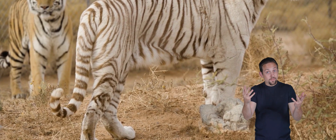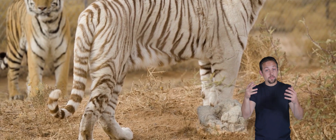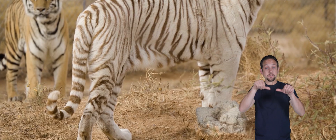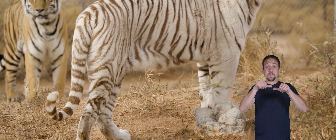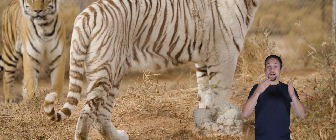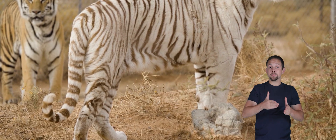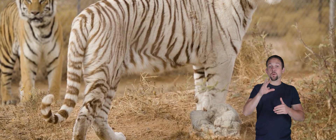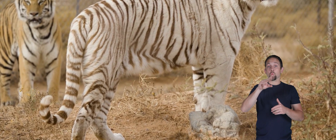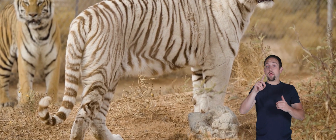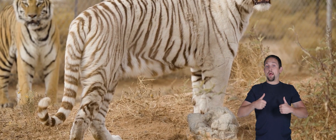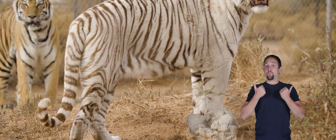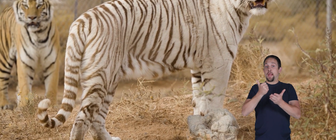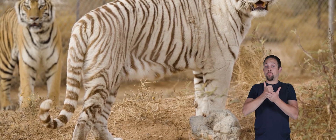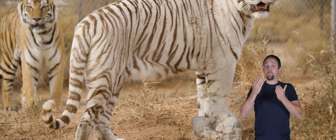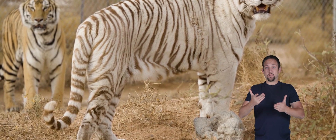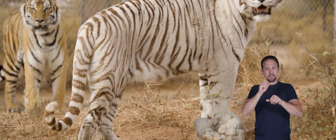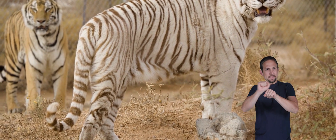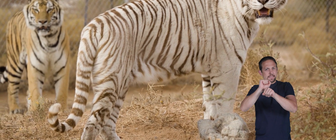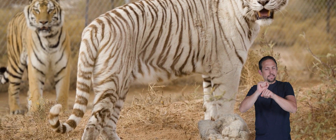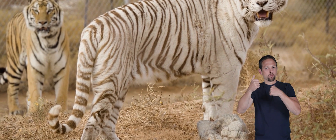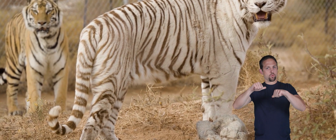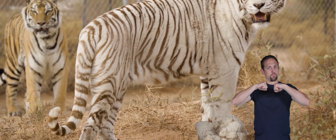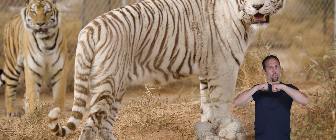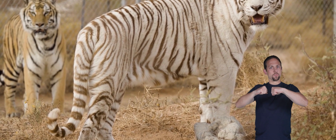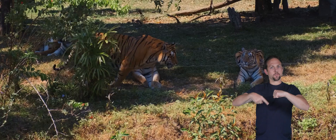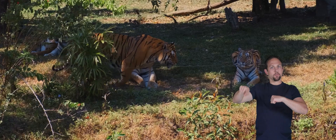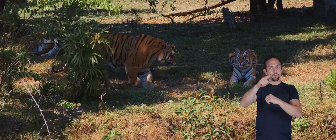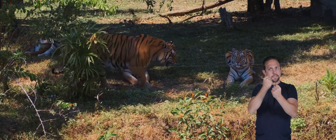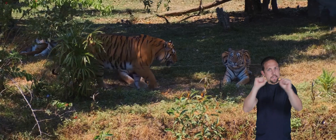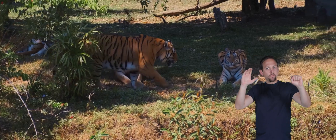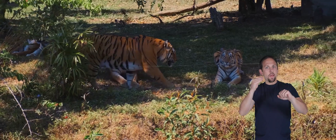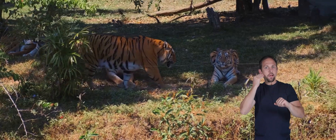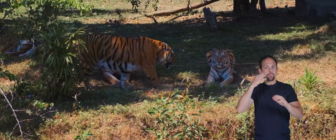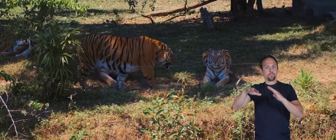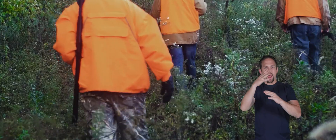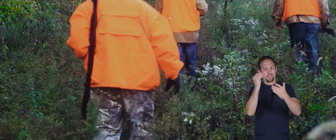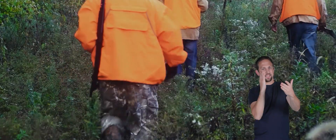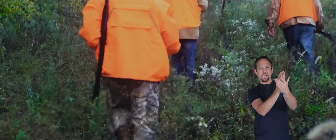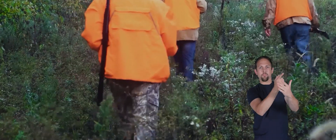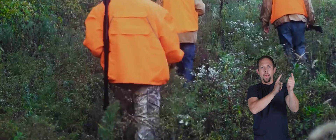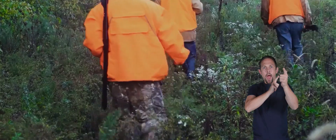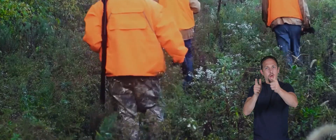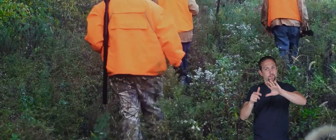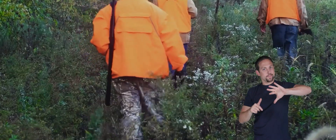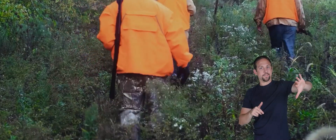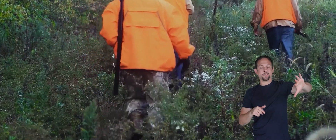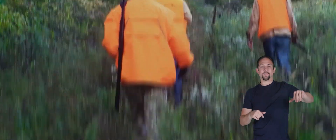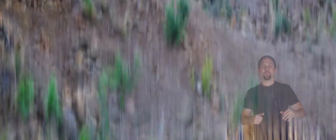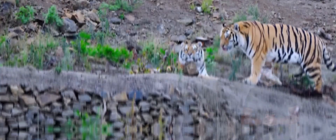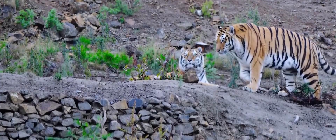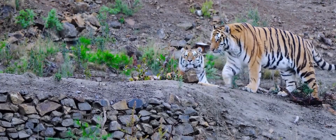that scientists and wildlife helpers are working hard to protect them by saving their habitats and stopping poachers.